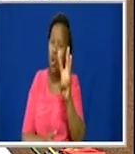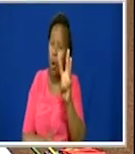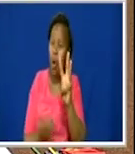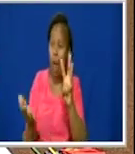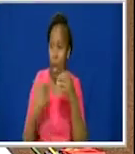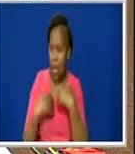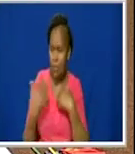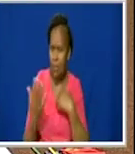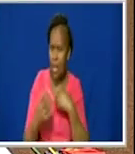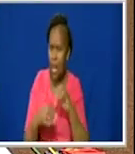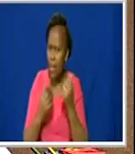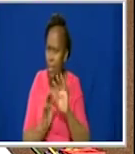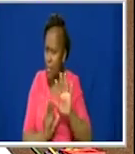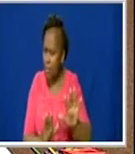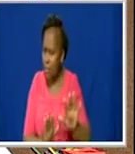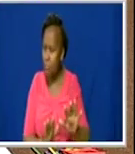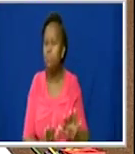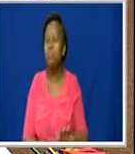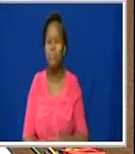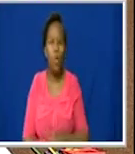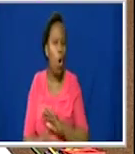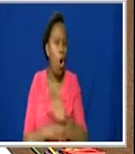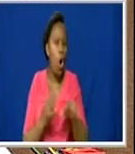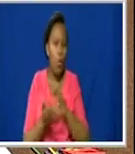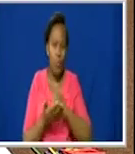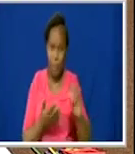Is there anything left in the box? It's empty.